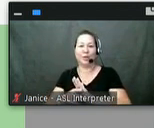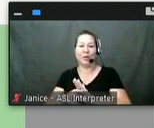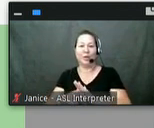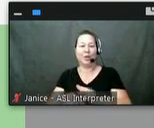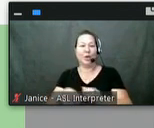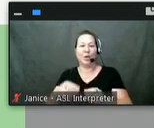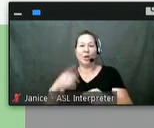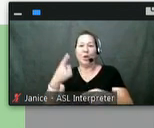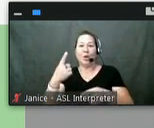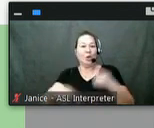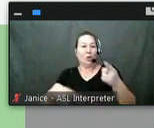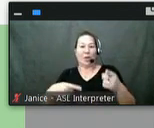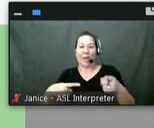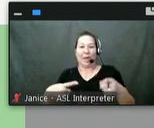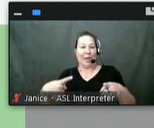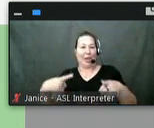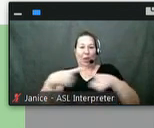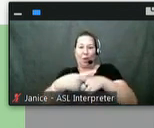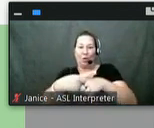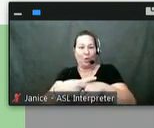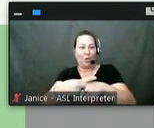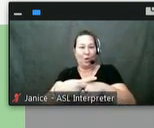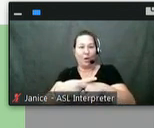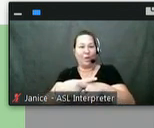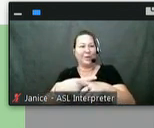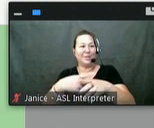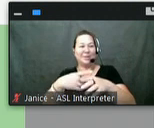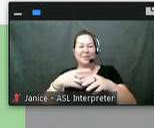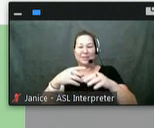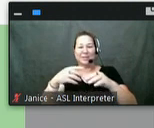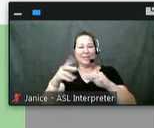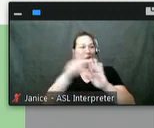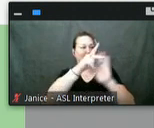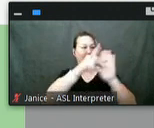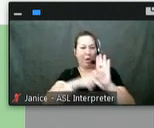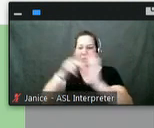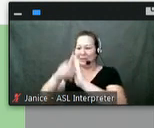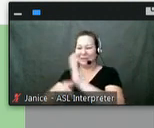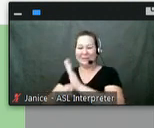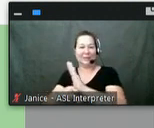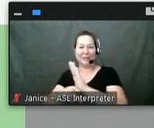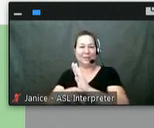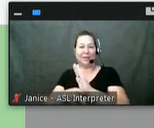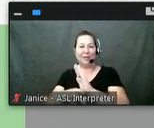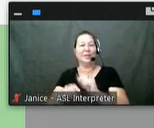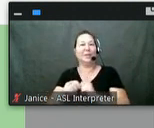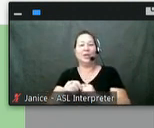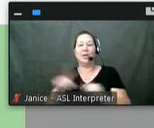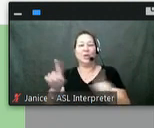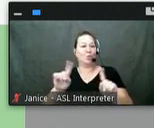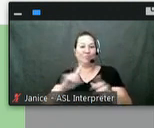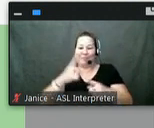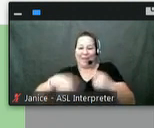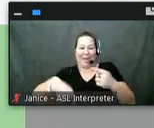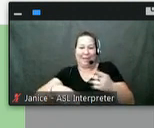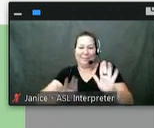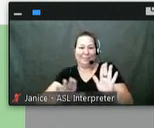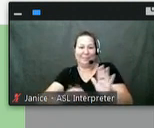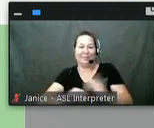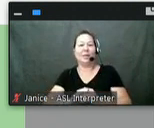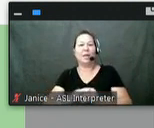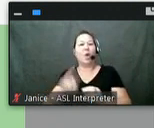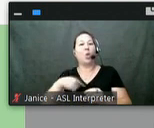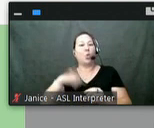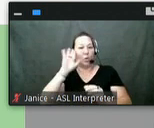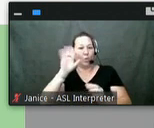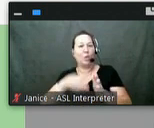cross-contaminate cohorts, and that occurs more at the secondary level when there's a shifting between classes. All of that will be reviewed as we